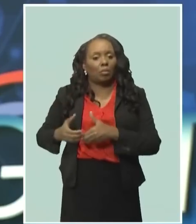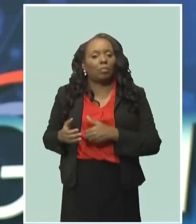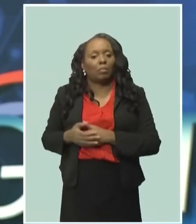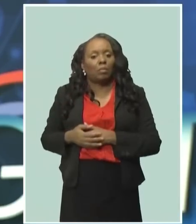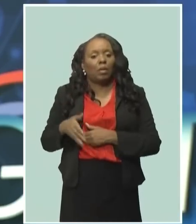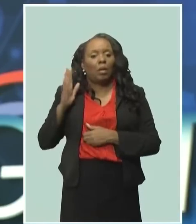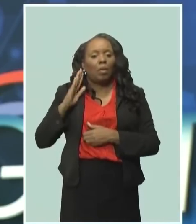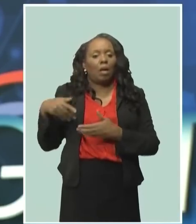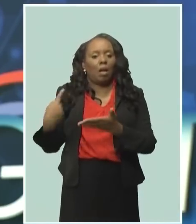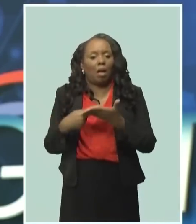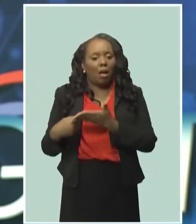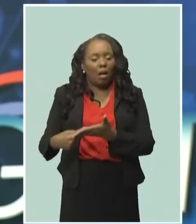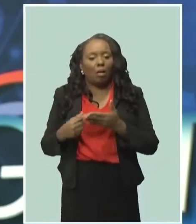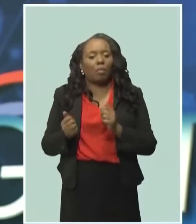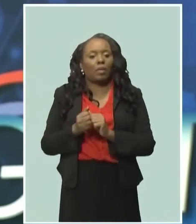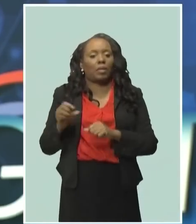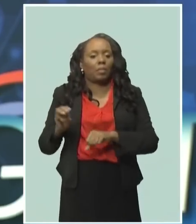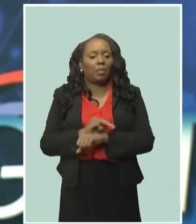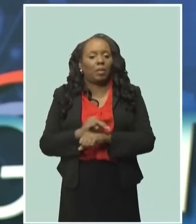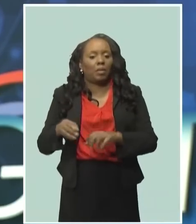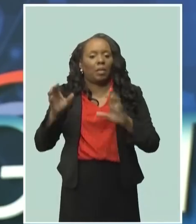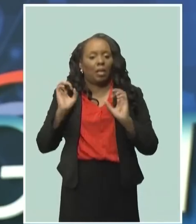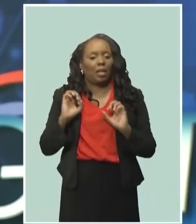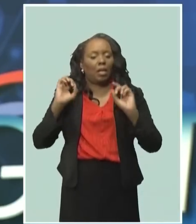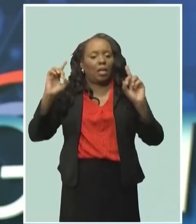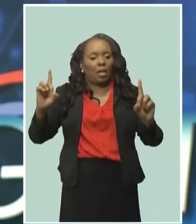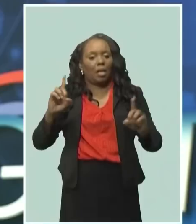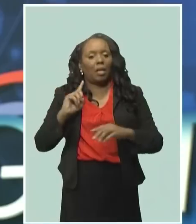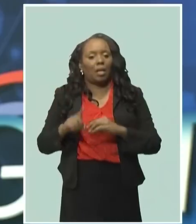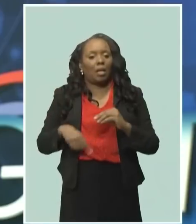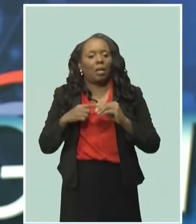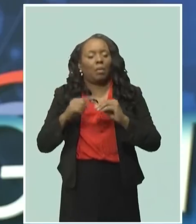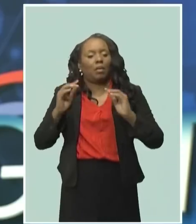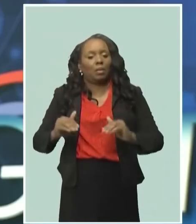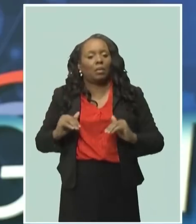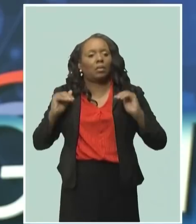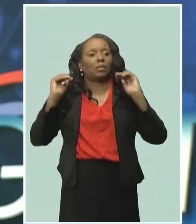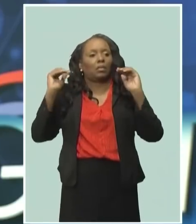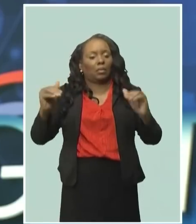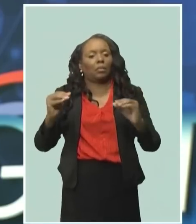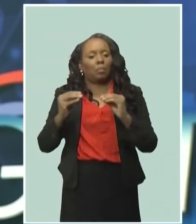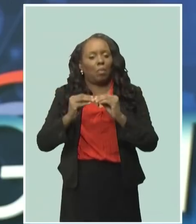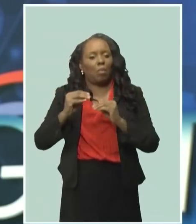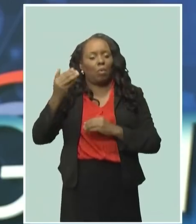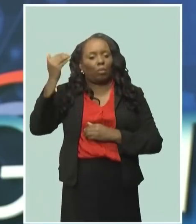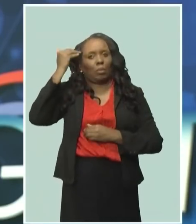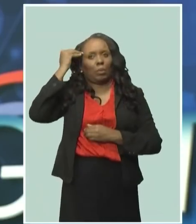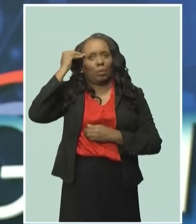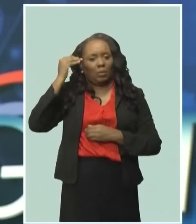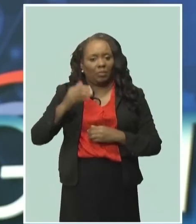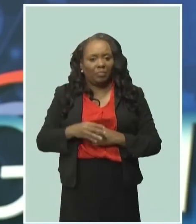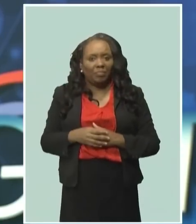Dr. Sylvia Henry, will collaborate with the ministry to elevate literacy levels in Barbados.